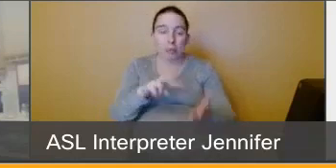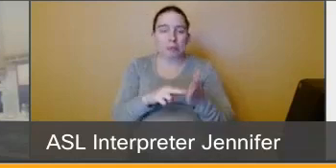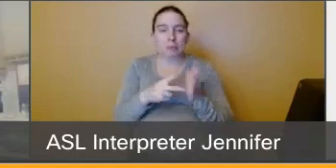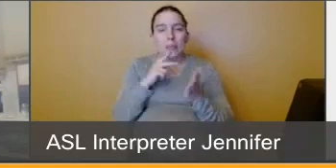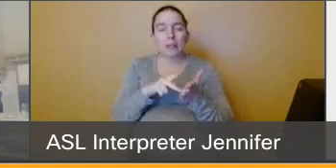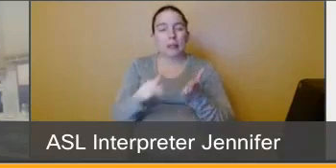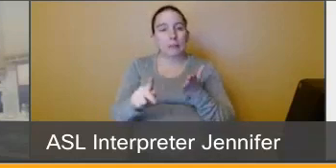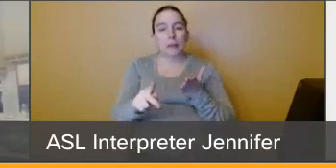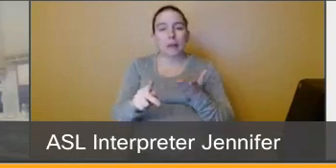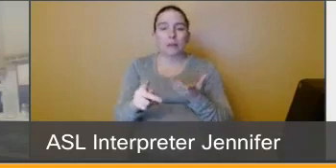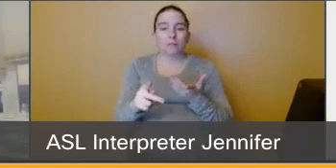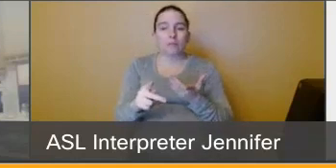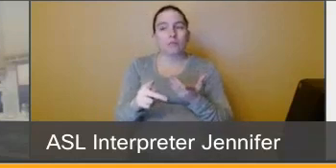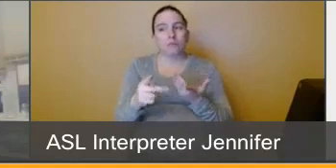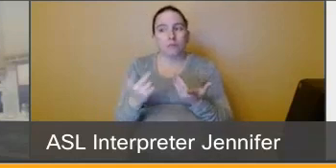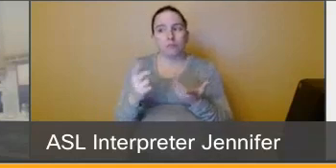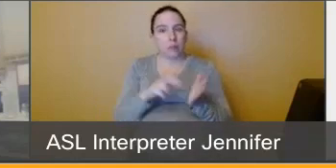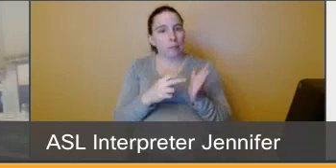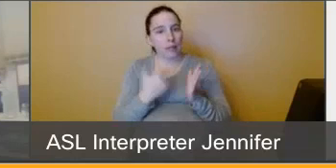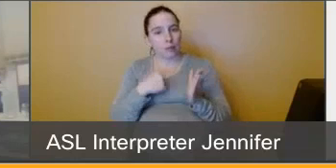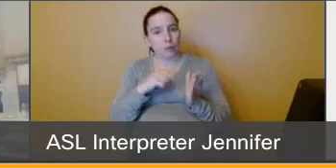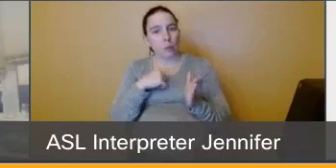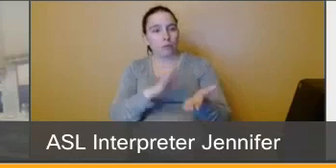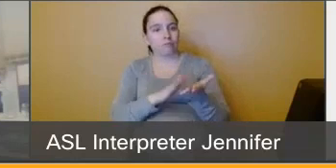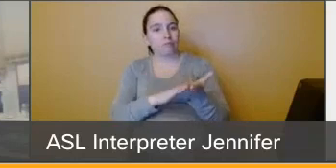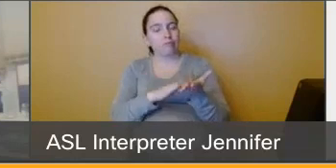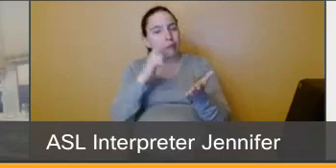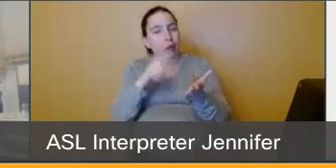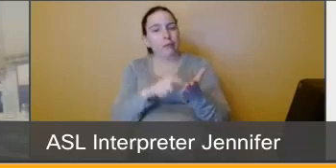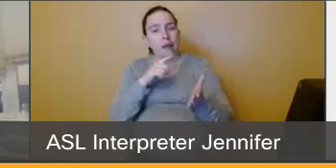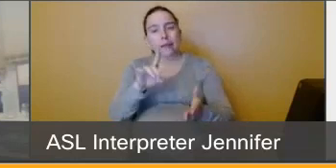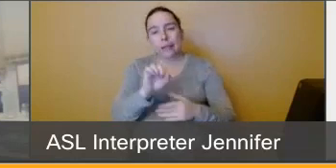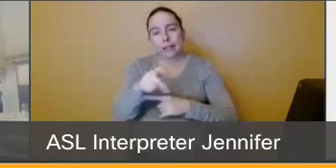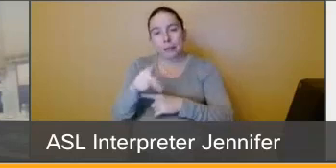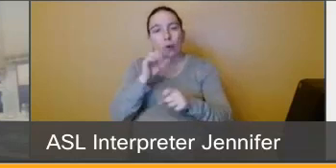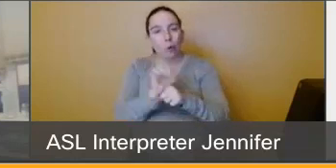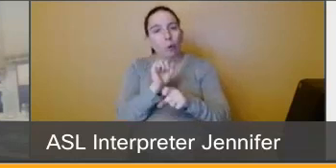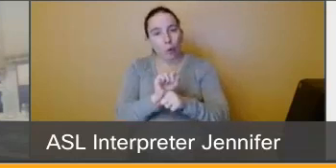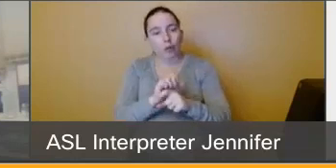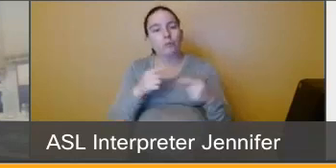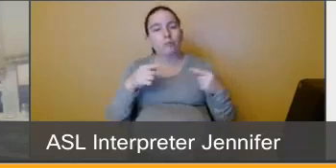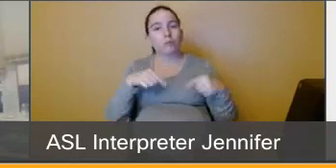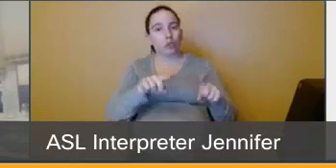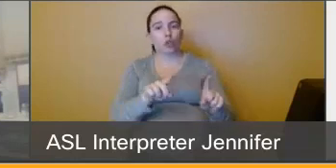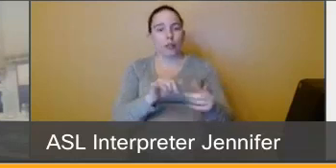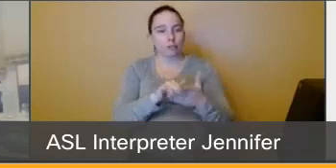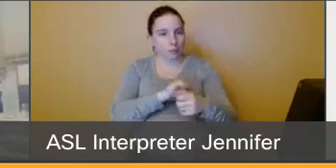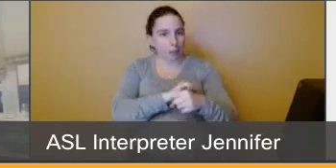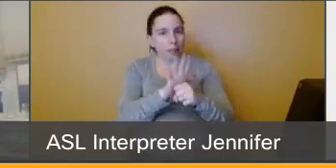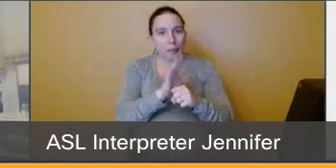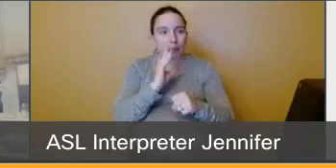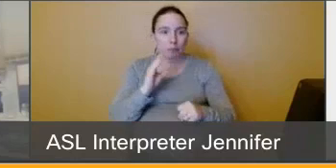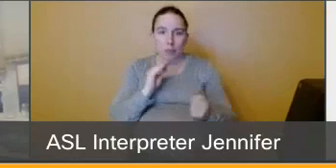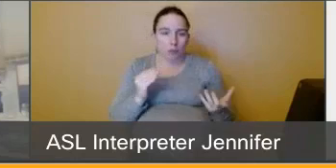is designed to recognize direct care staff DSPs who worked during the unprecedented pandemic